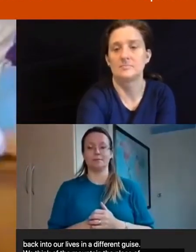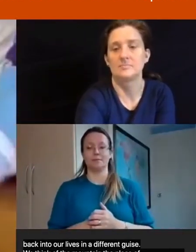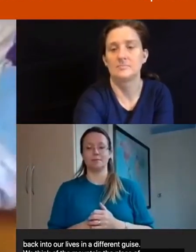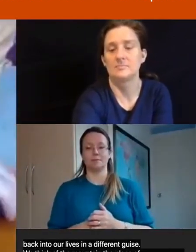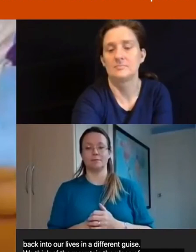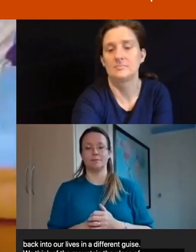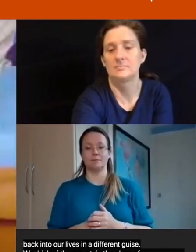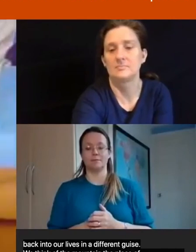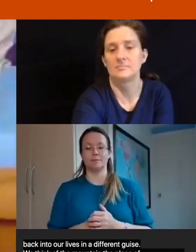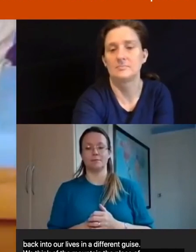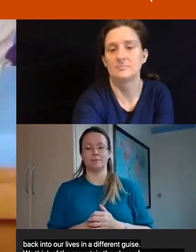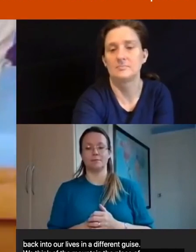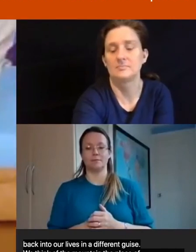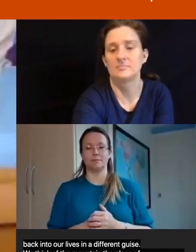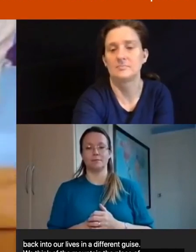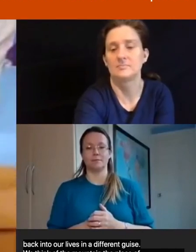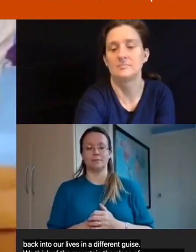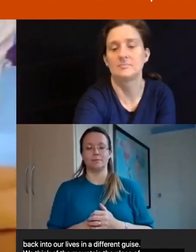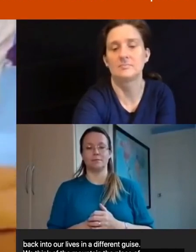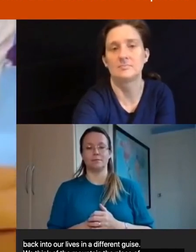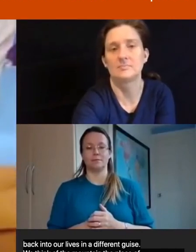We think of the part of the story,